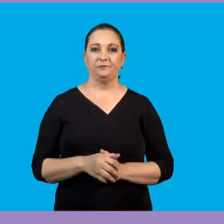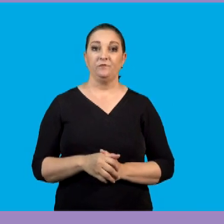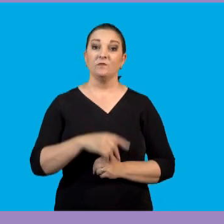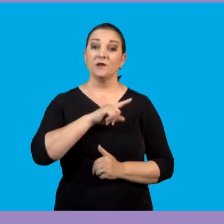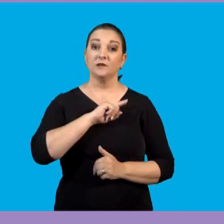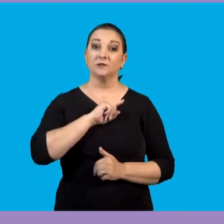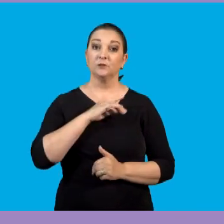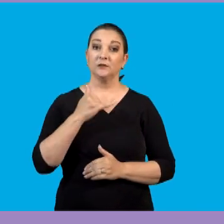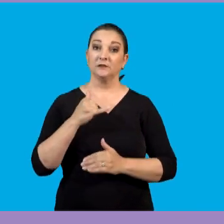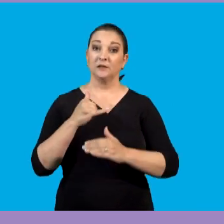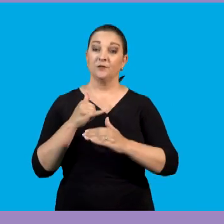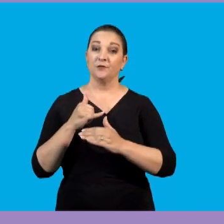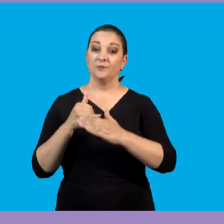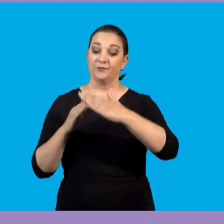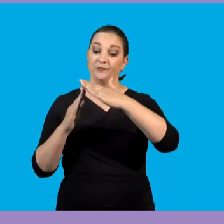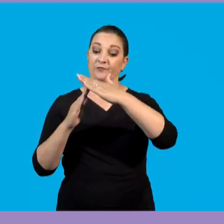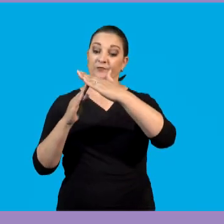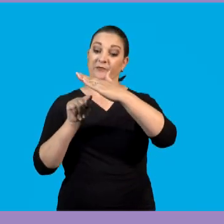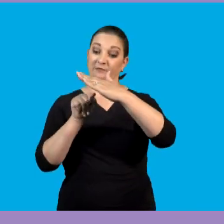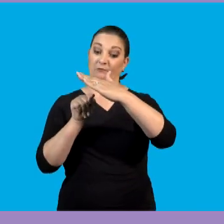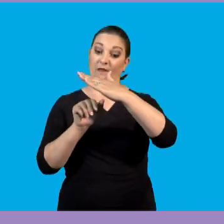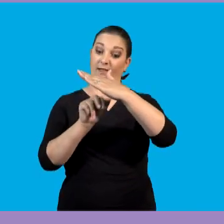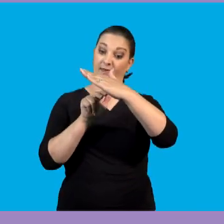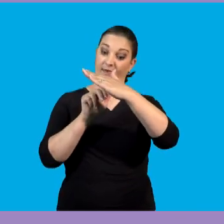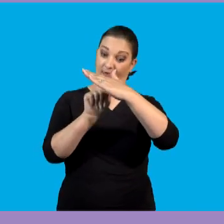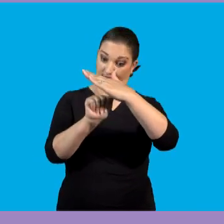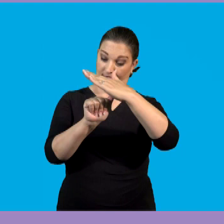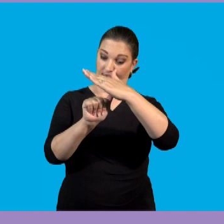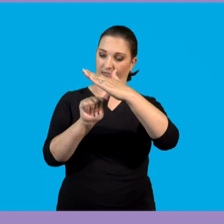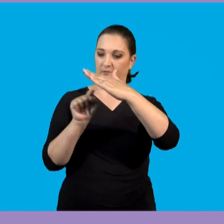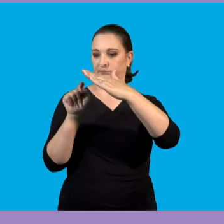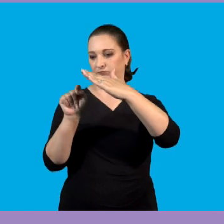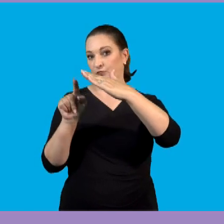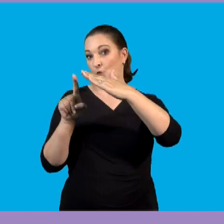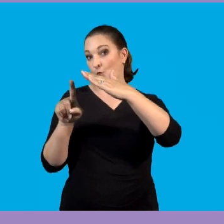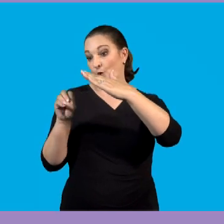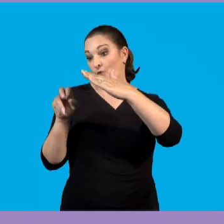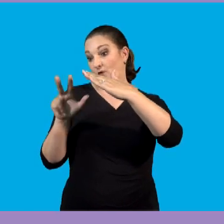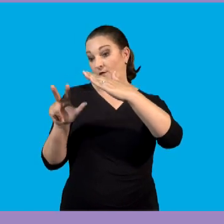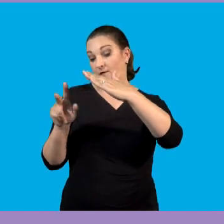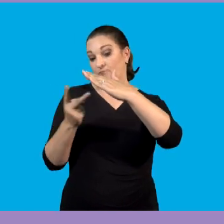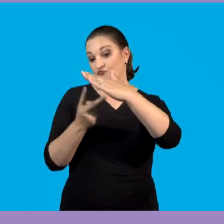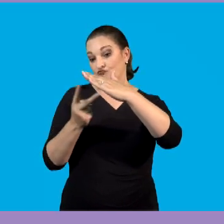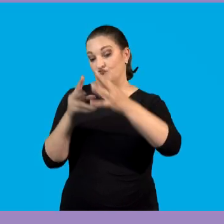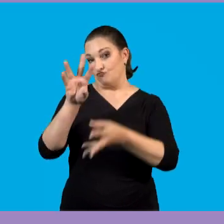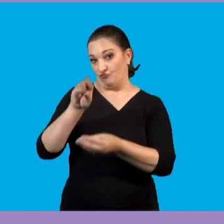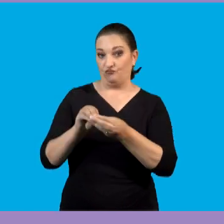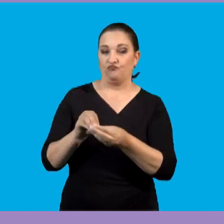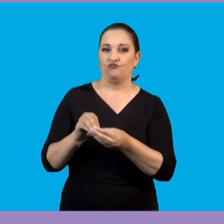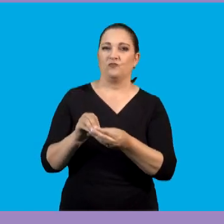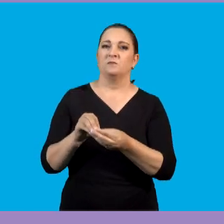it means that that interior angle of A plus this 108 degrees are equals